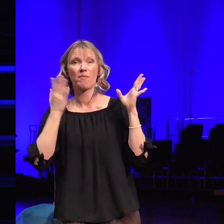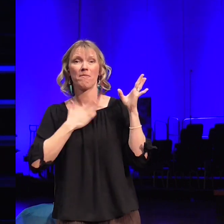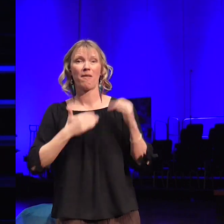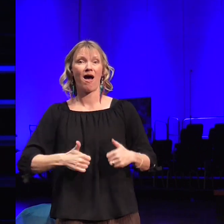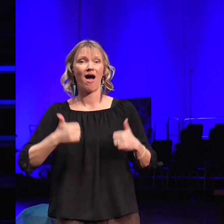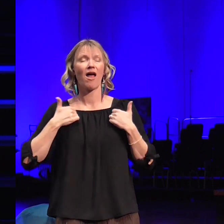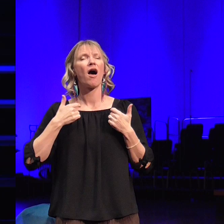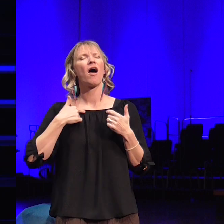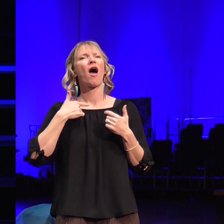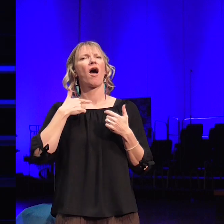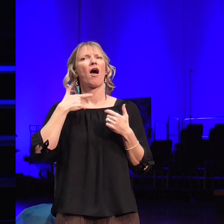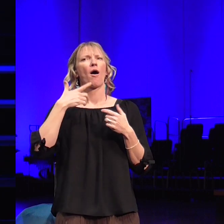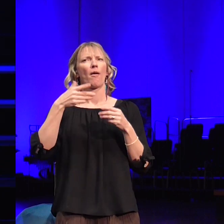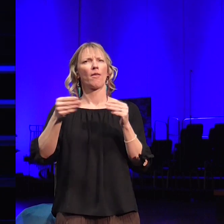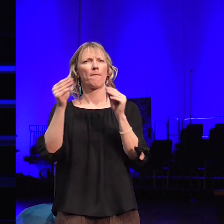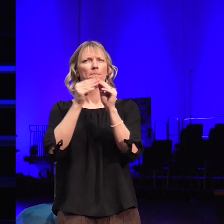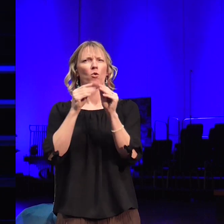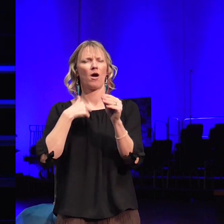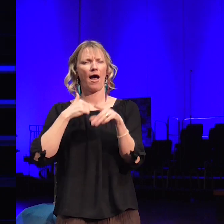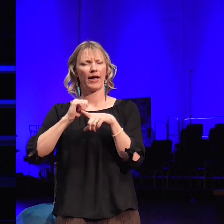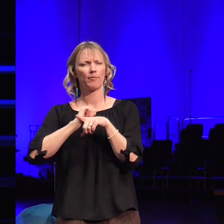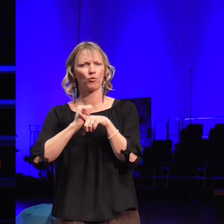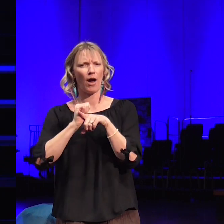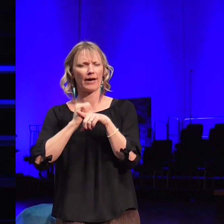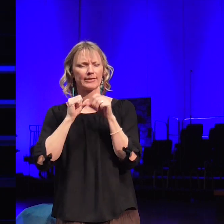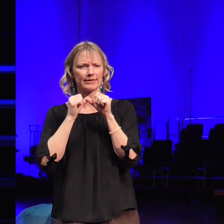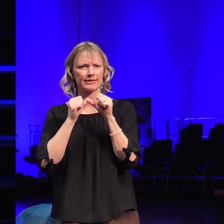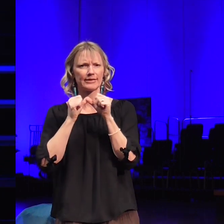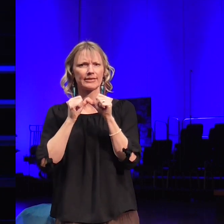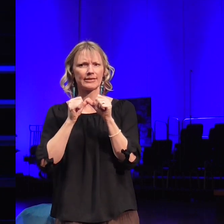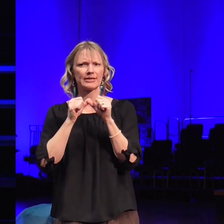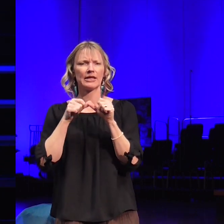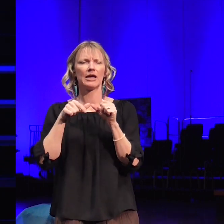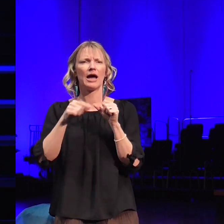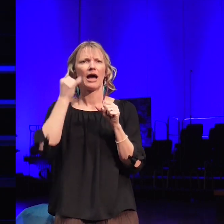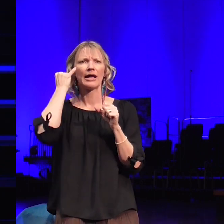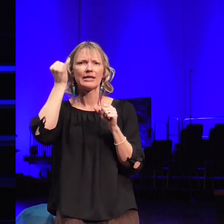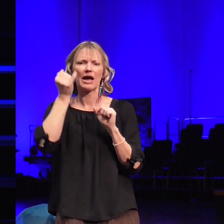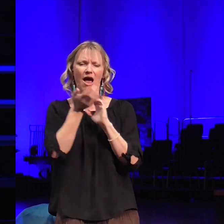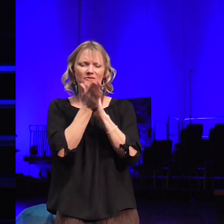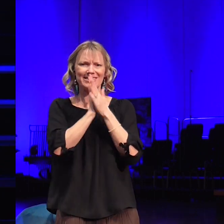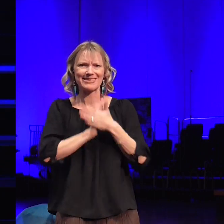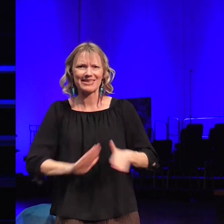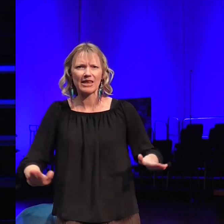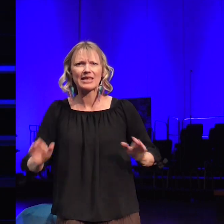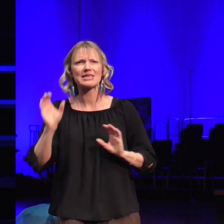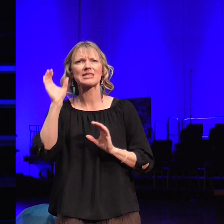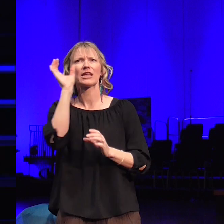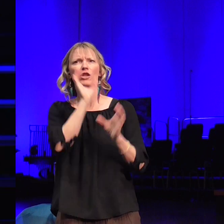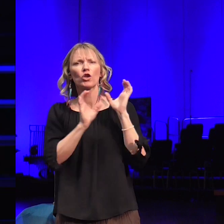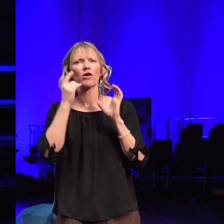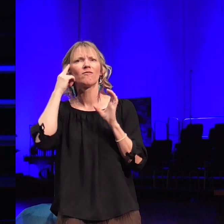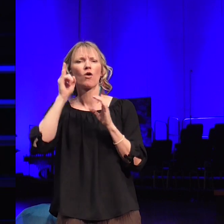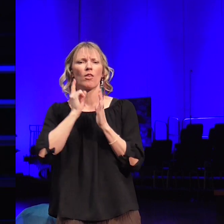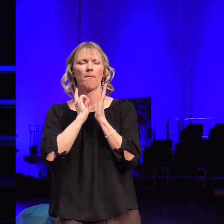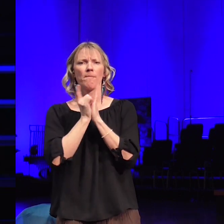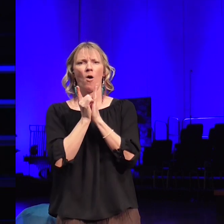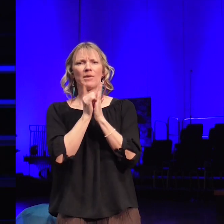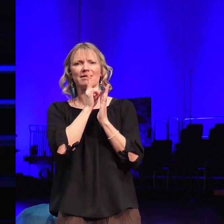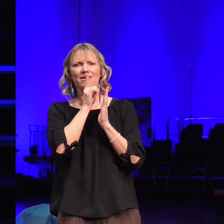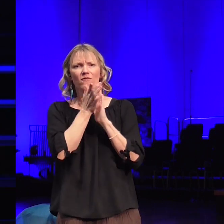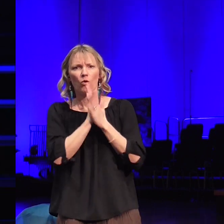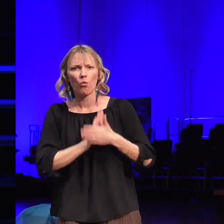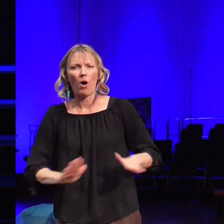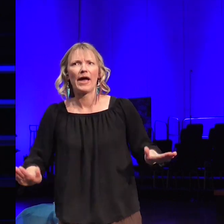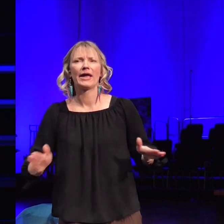that the more I practice on an ongoing basis this notion of stillness and seek out those moments in the quiet and